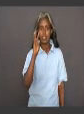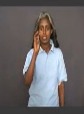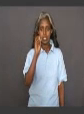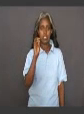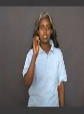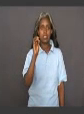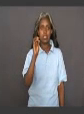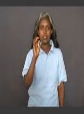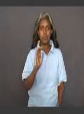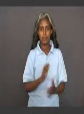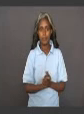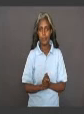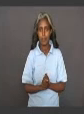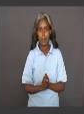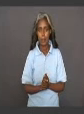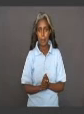360.